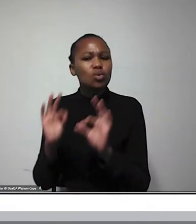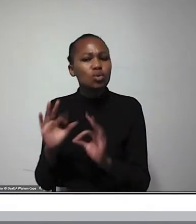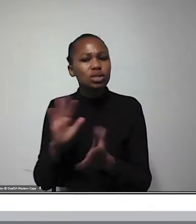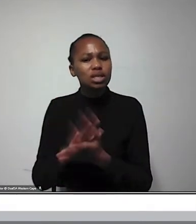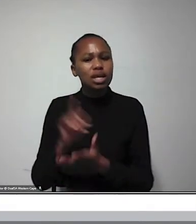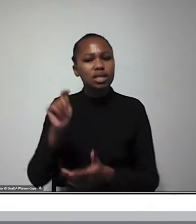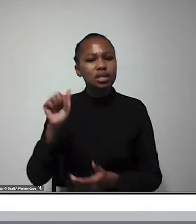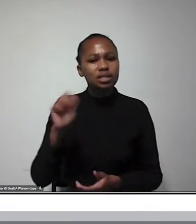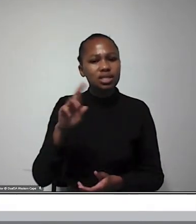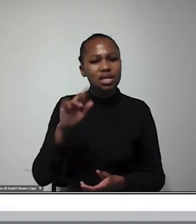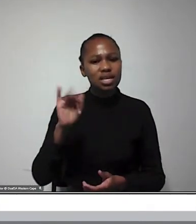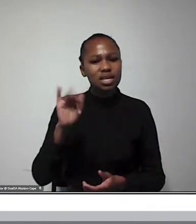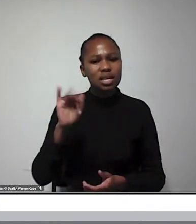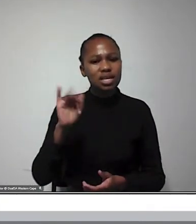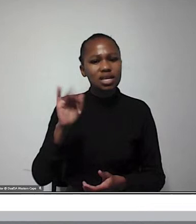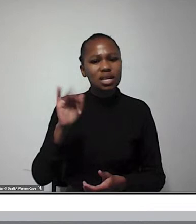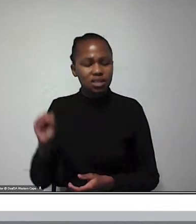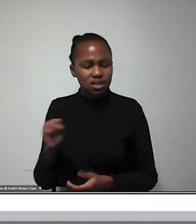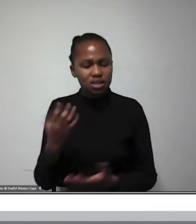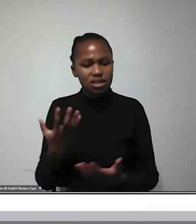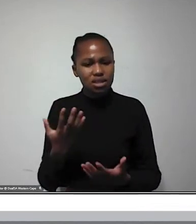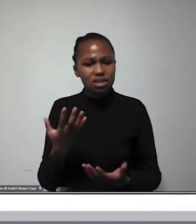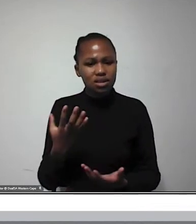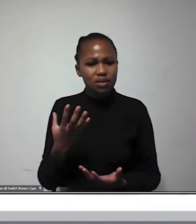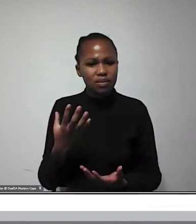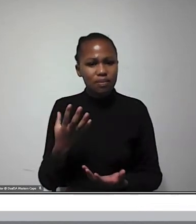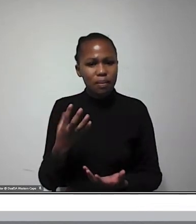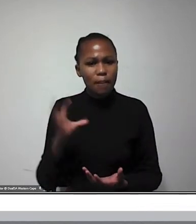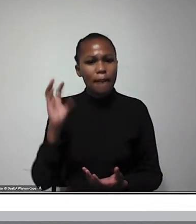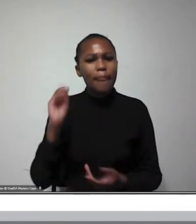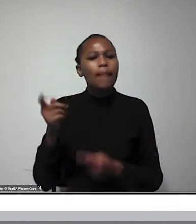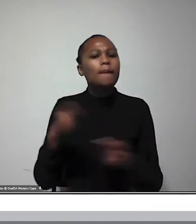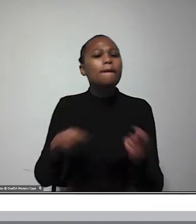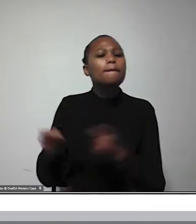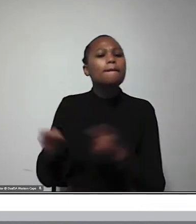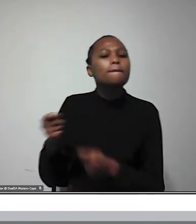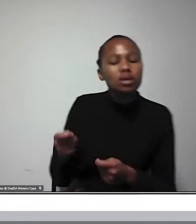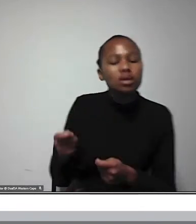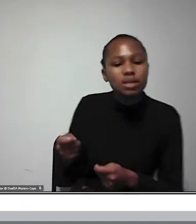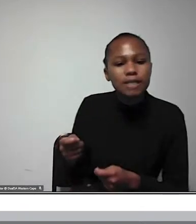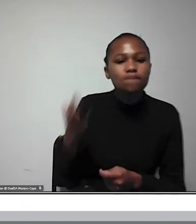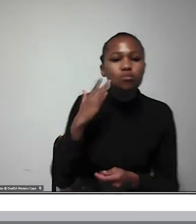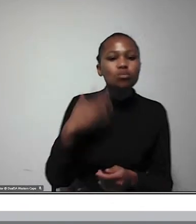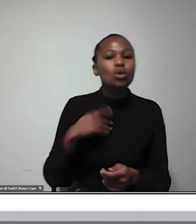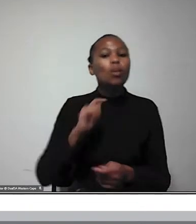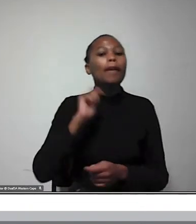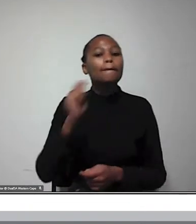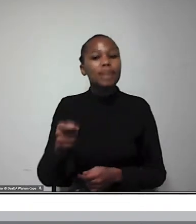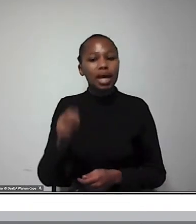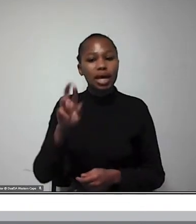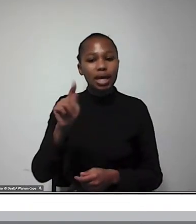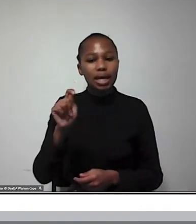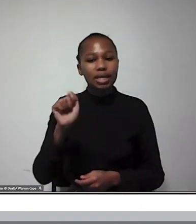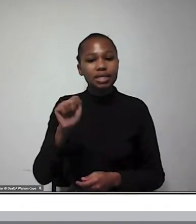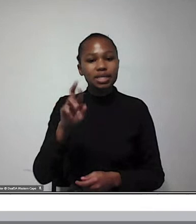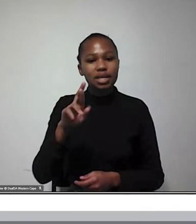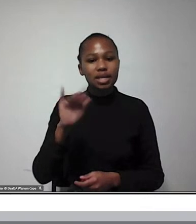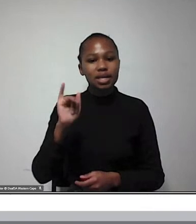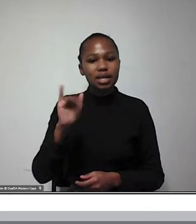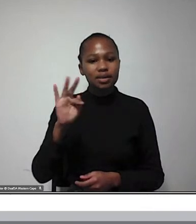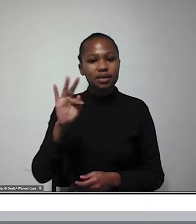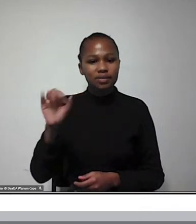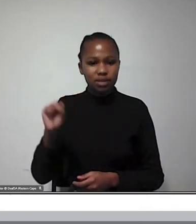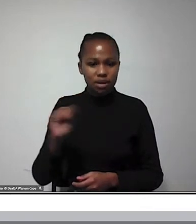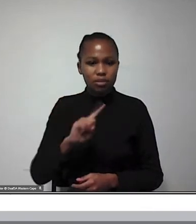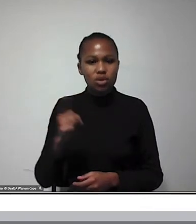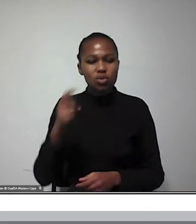products. There are certain products we export where we do pay tariffs, but we need to do a bit more